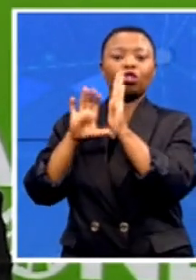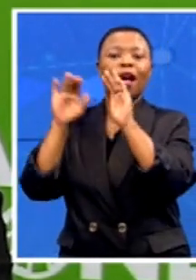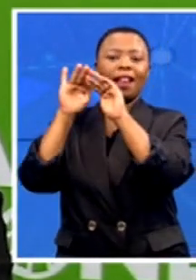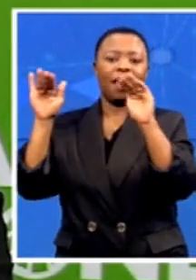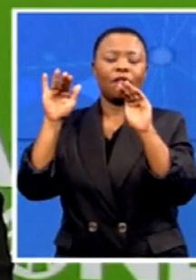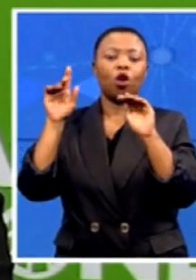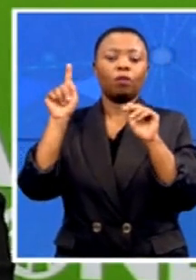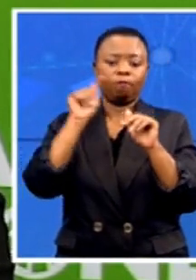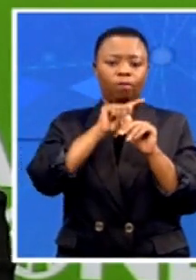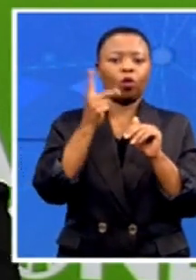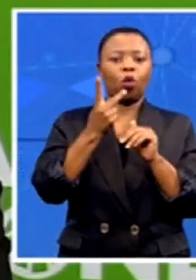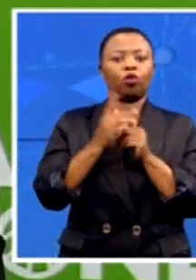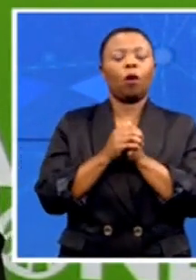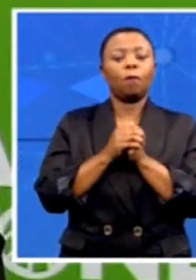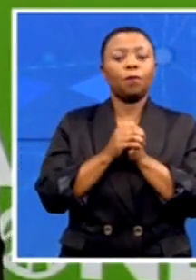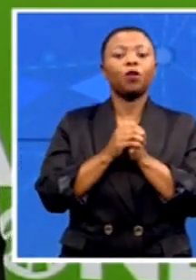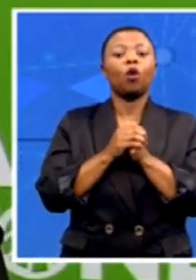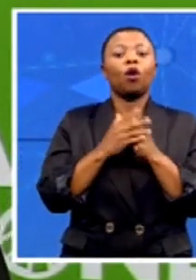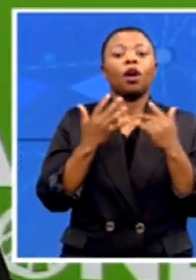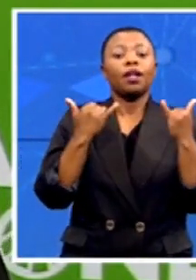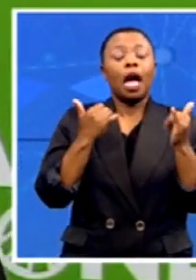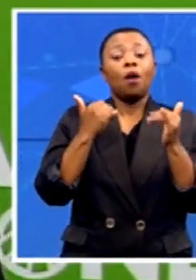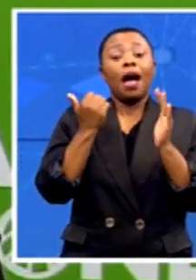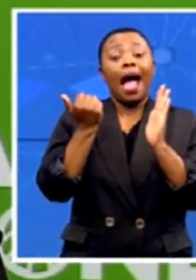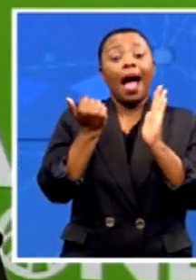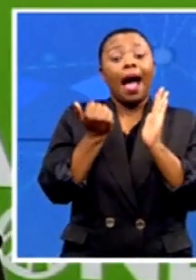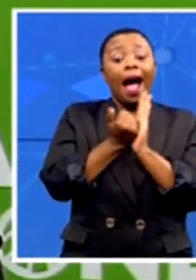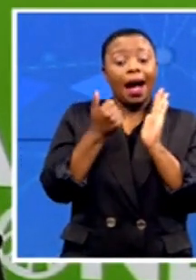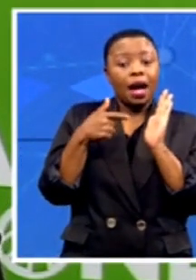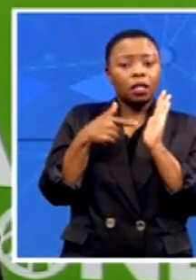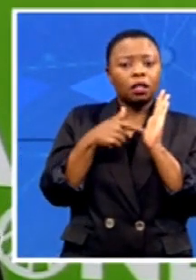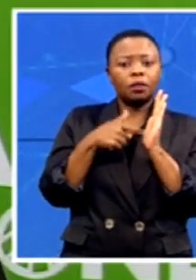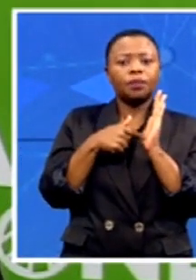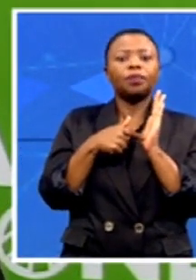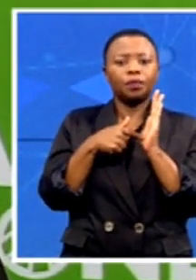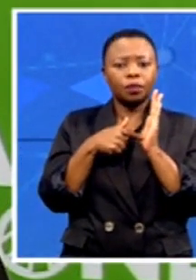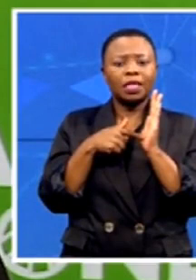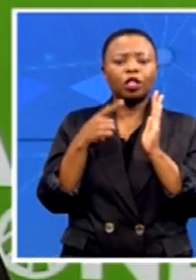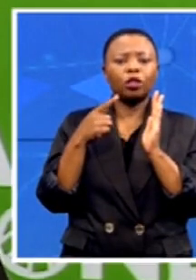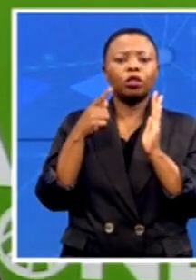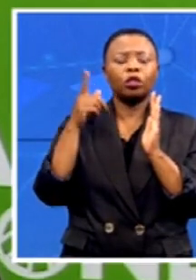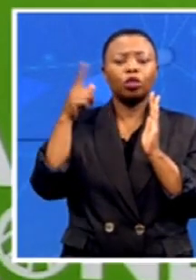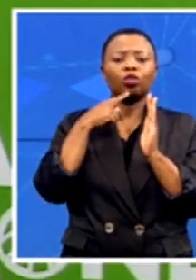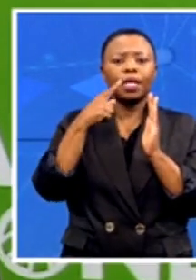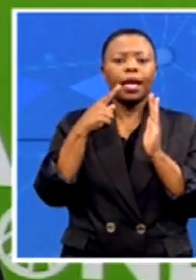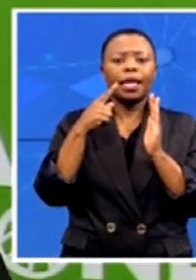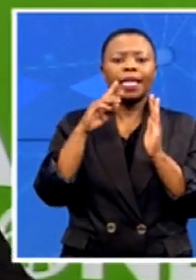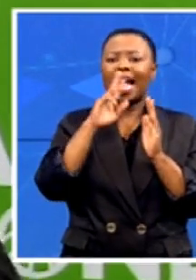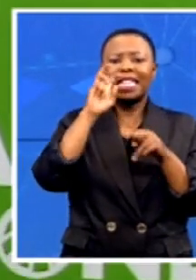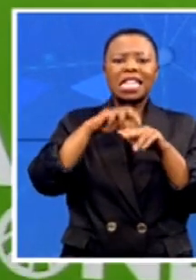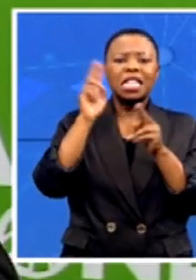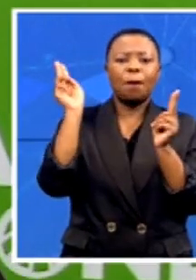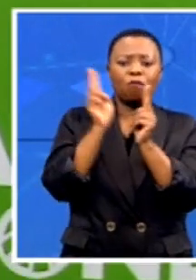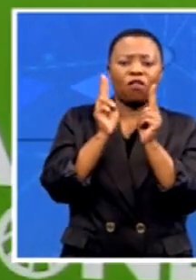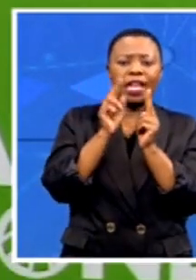that the Act does not require an abbreviated name. And Mr. Beaumont has also in detail